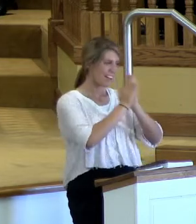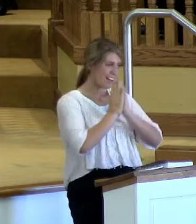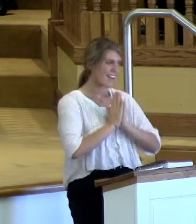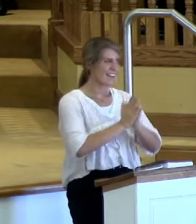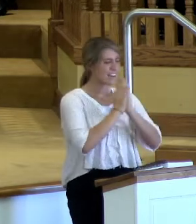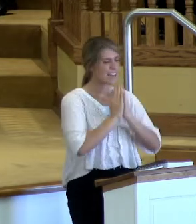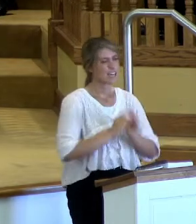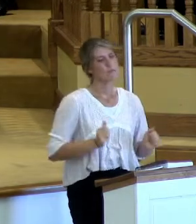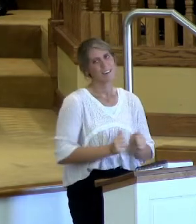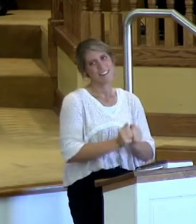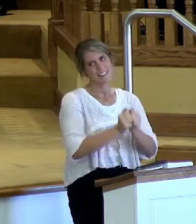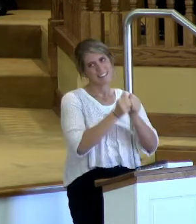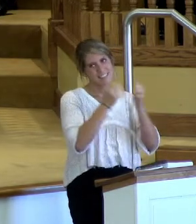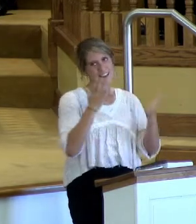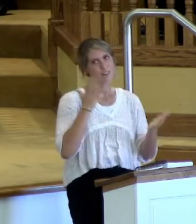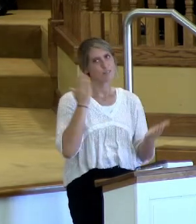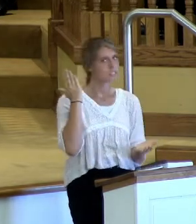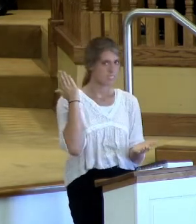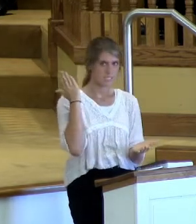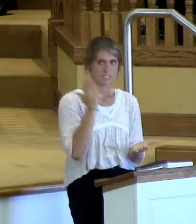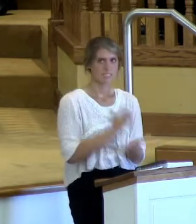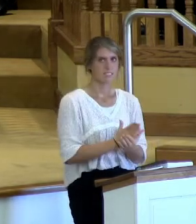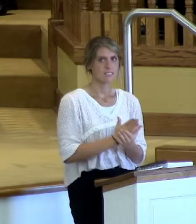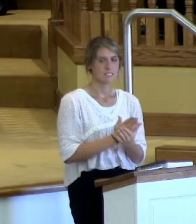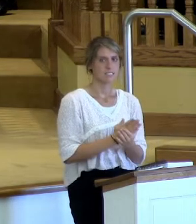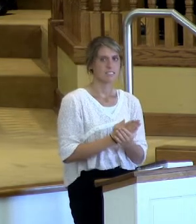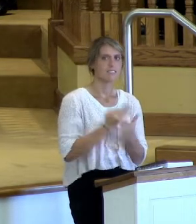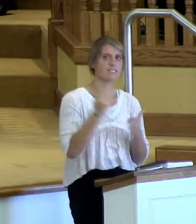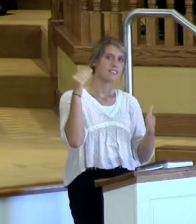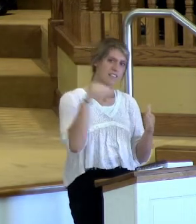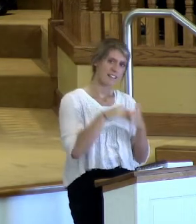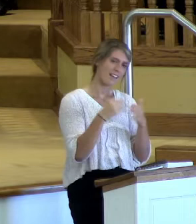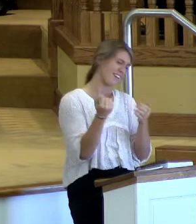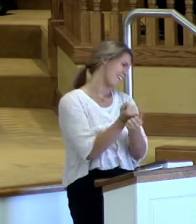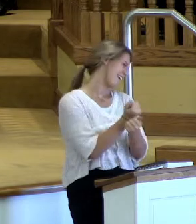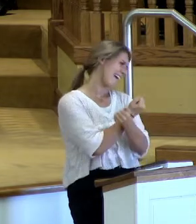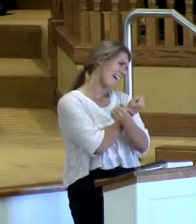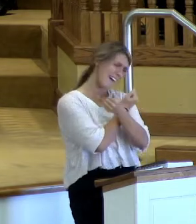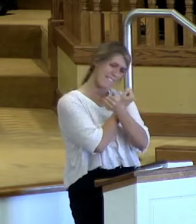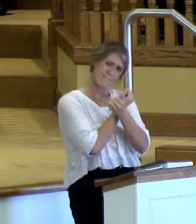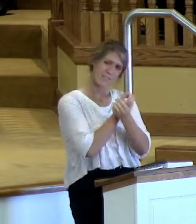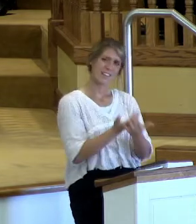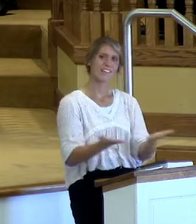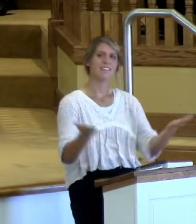evermore, pray without ceasing, in